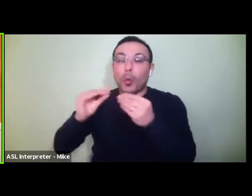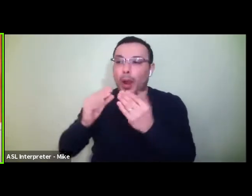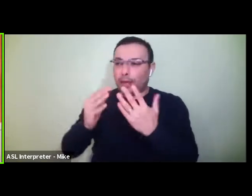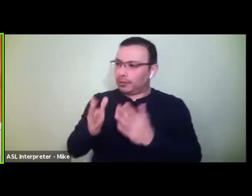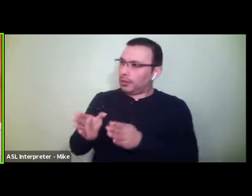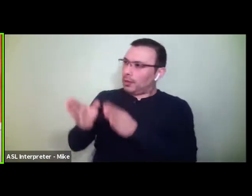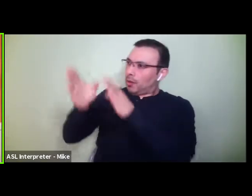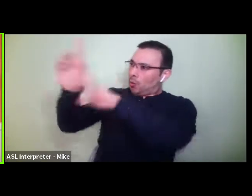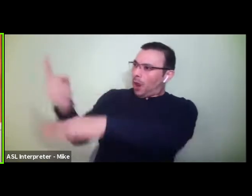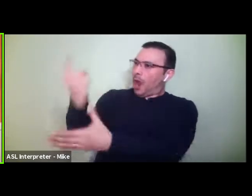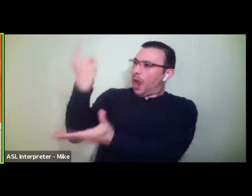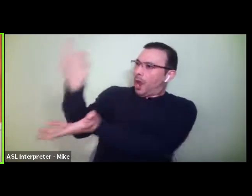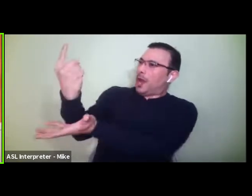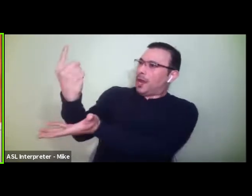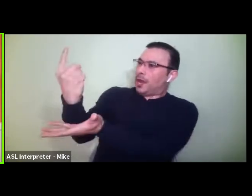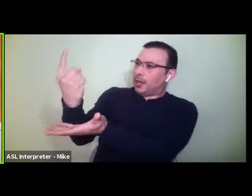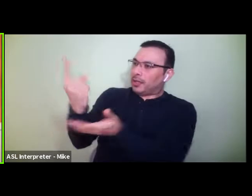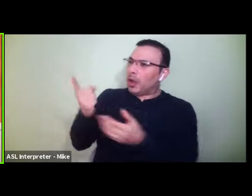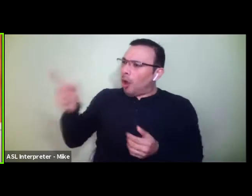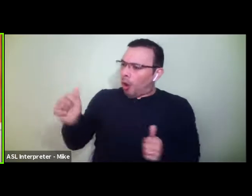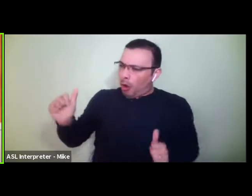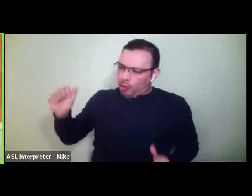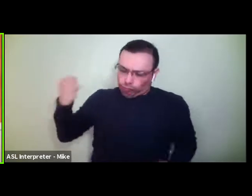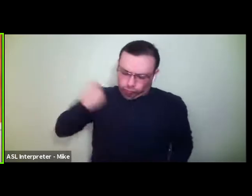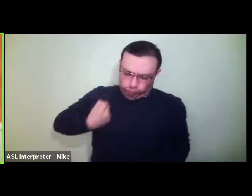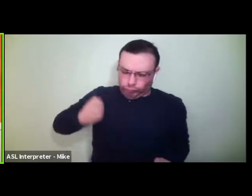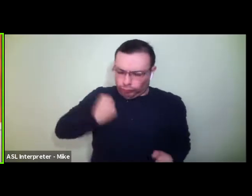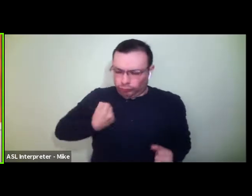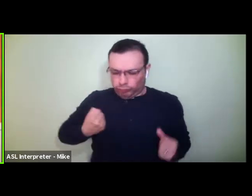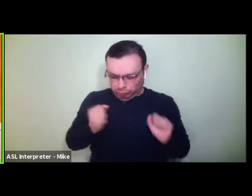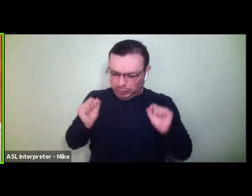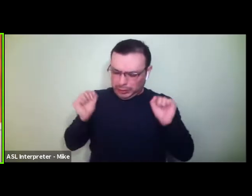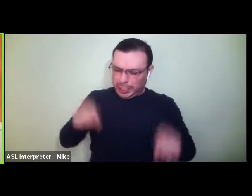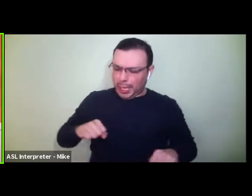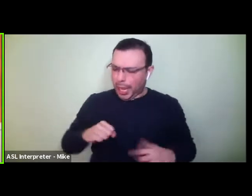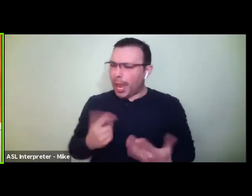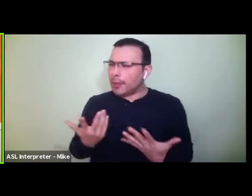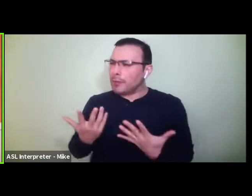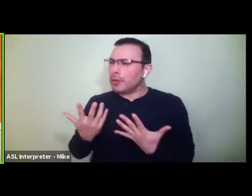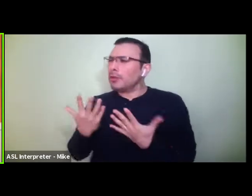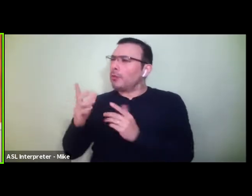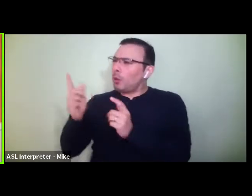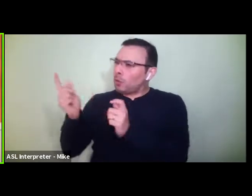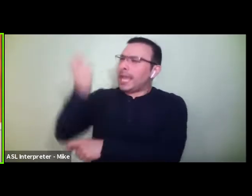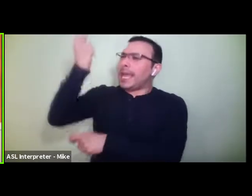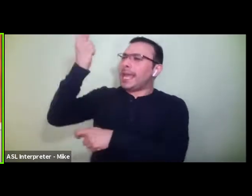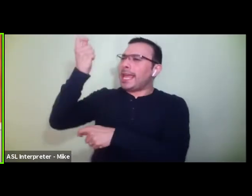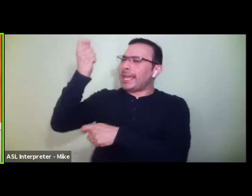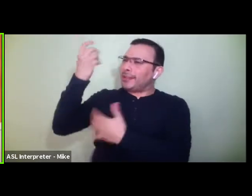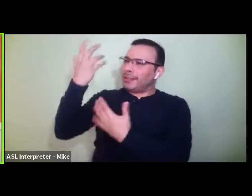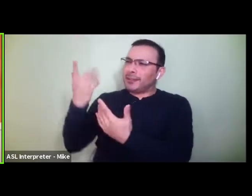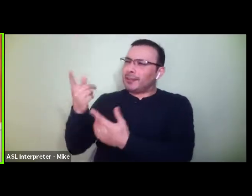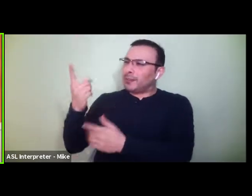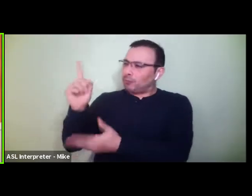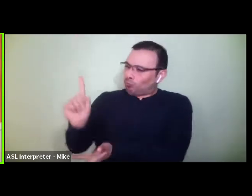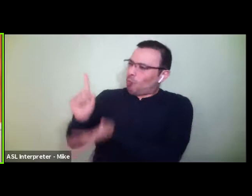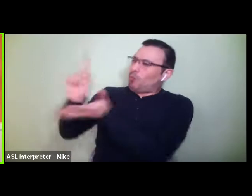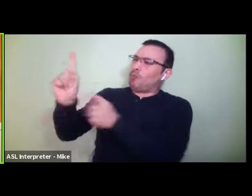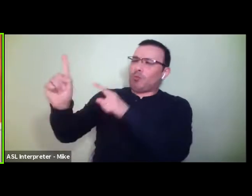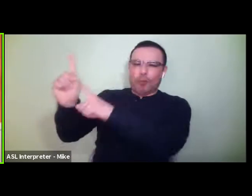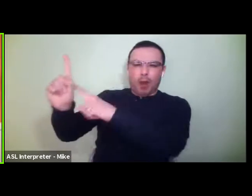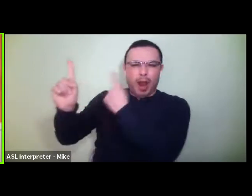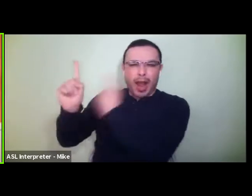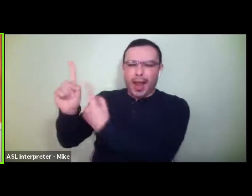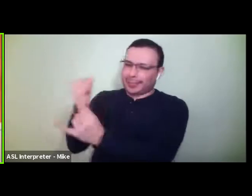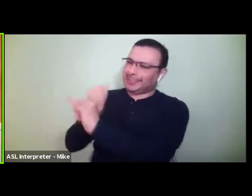pulling ourselves up from our bootstraps, etc. But this is also a kind of fairy tale. If I can